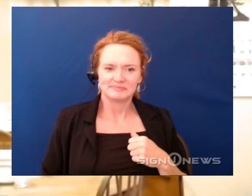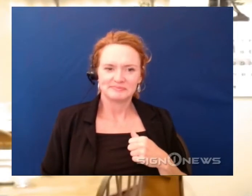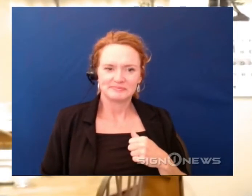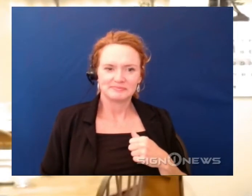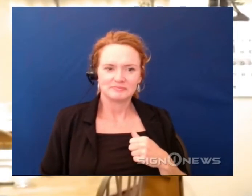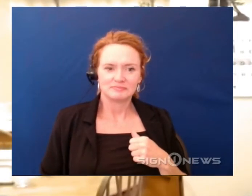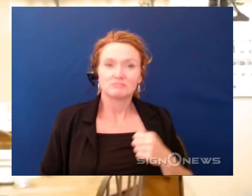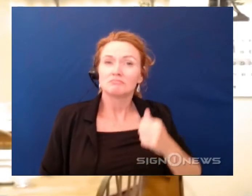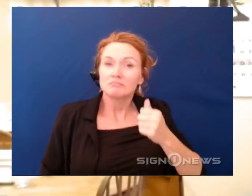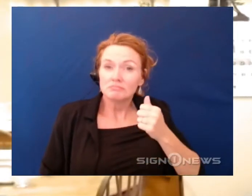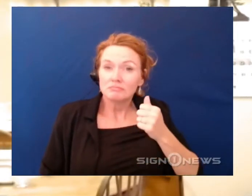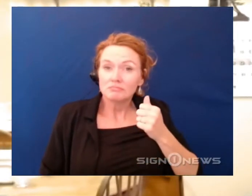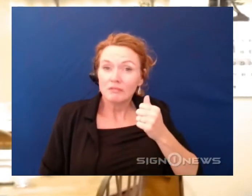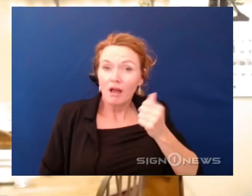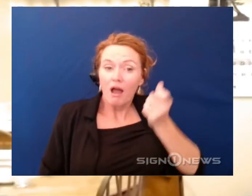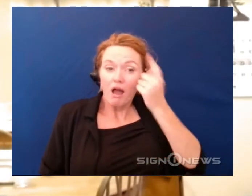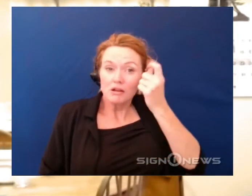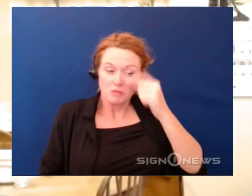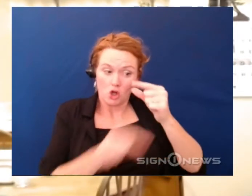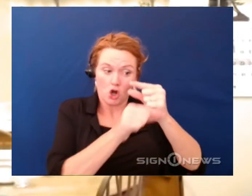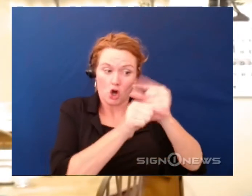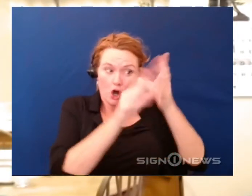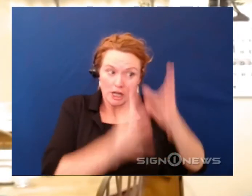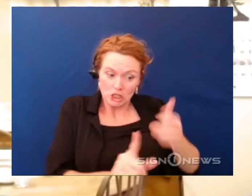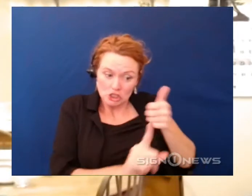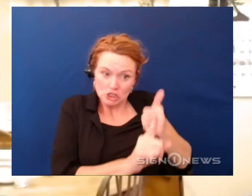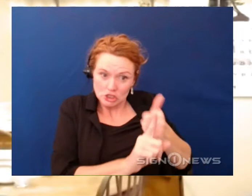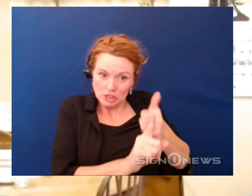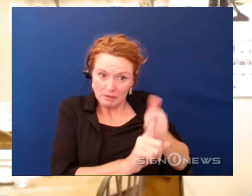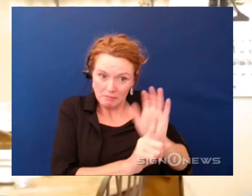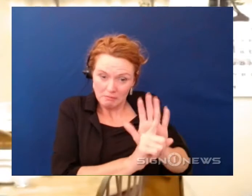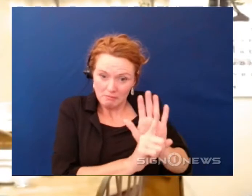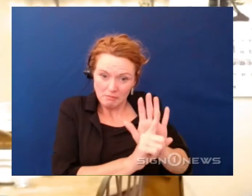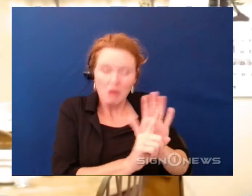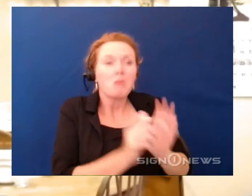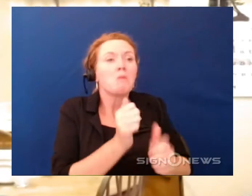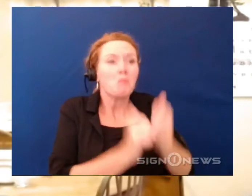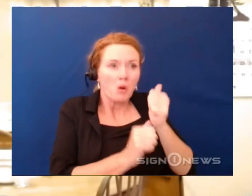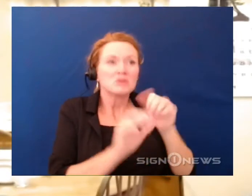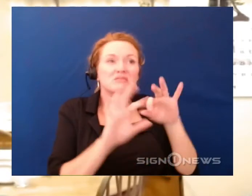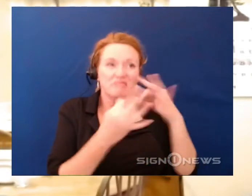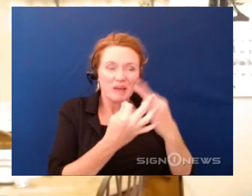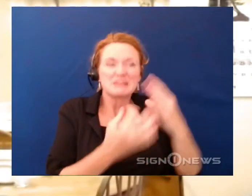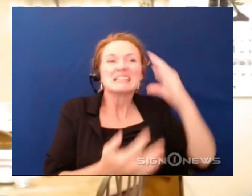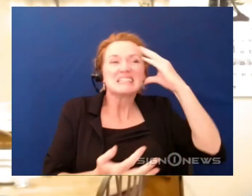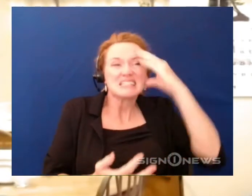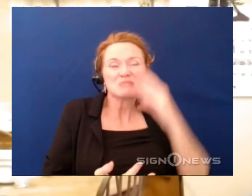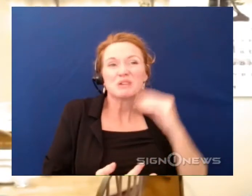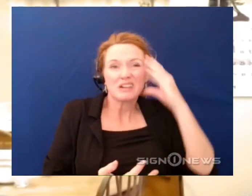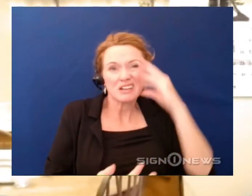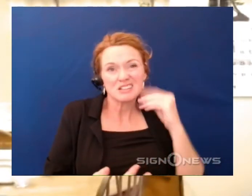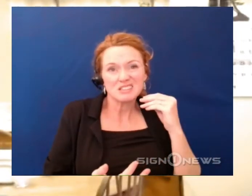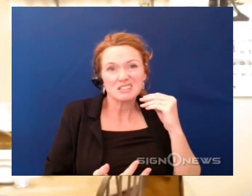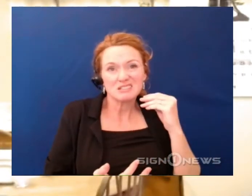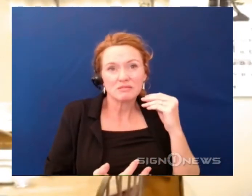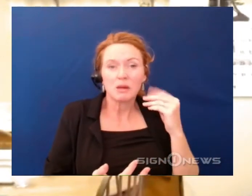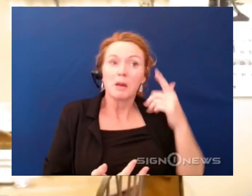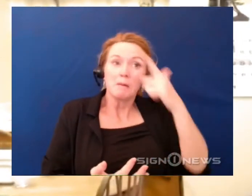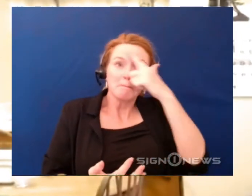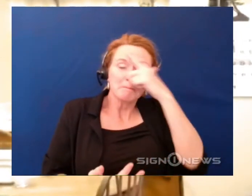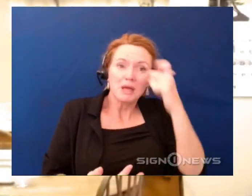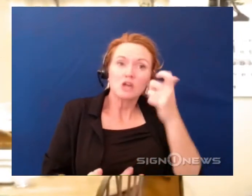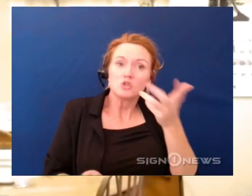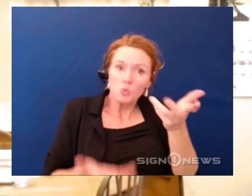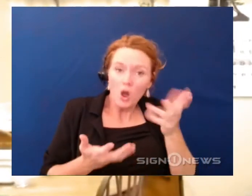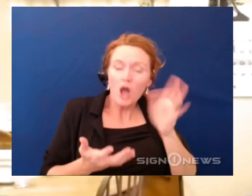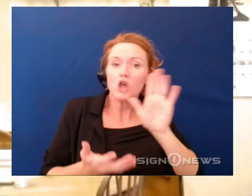I understand that guardianship is something that most families have to face, because who doesn't want your adult child to be